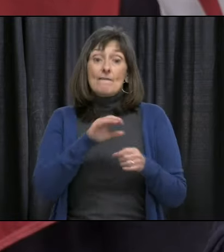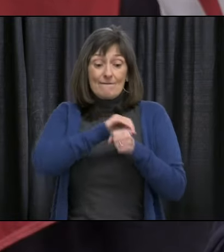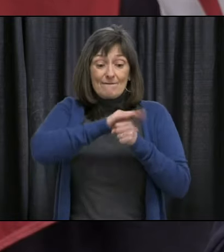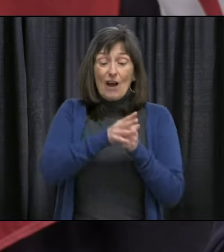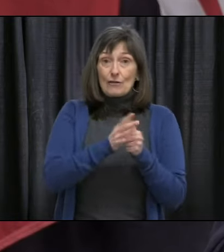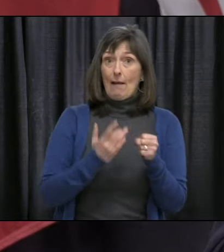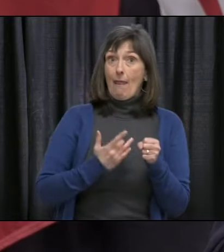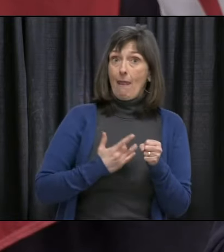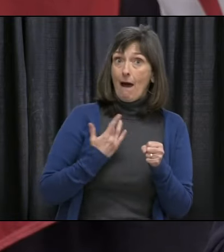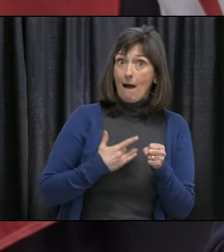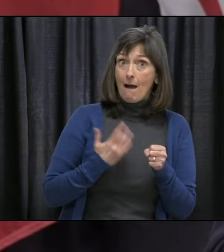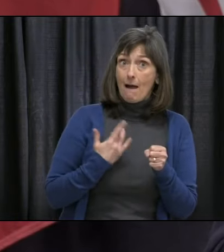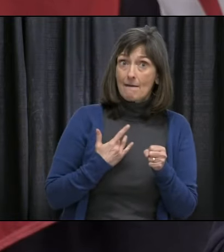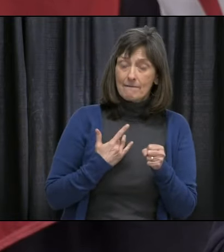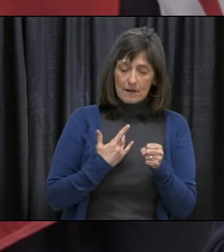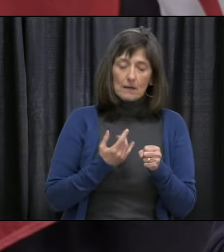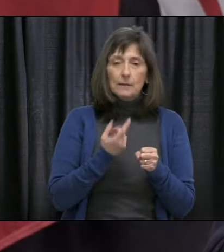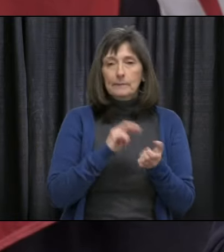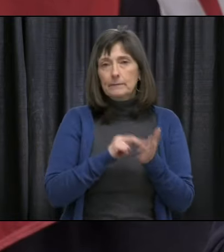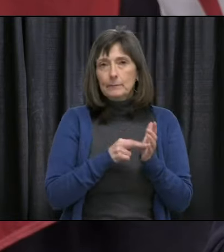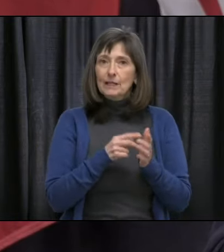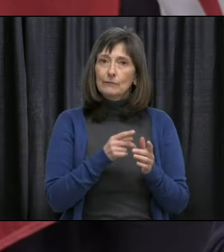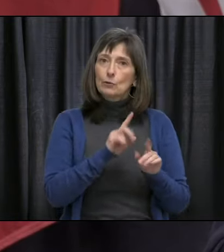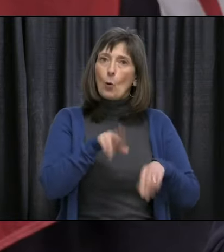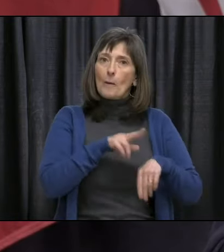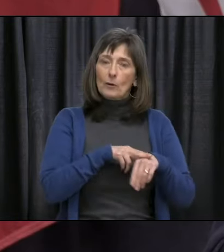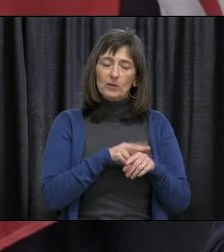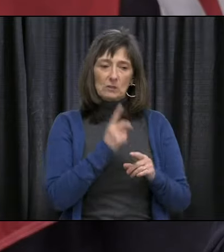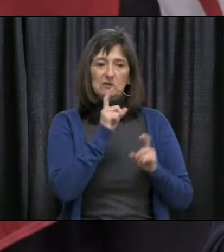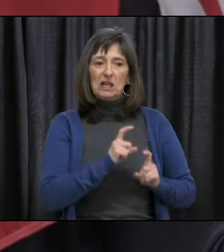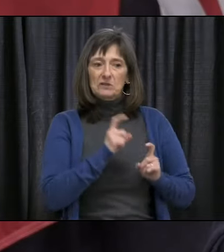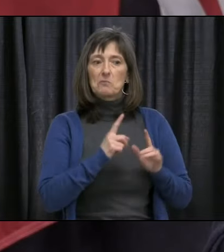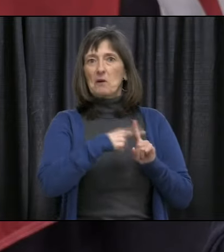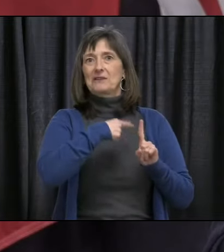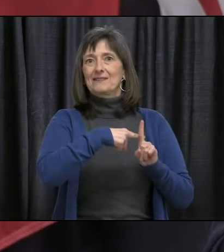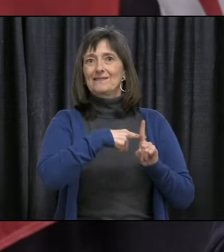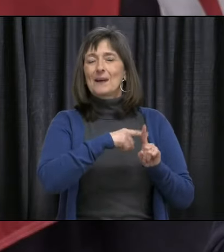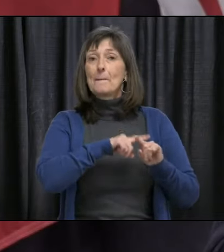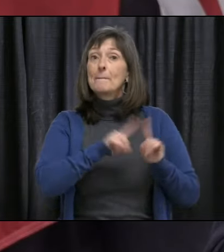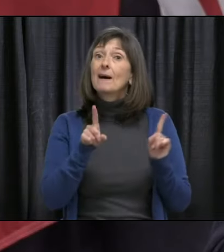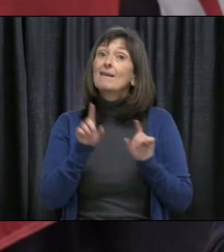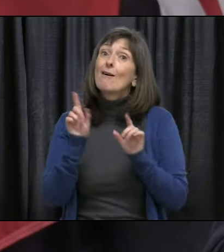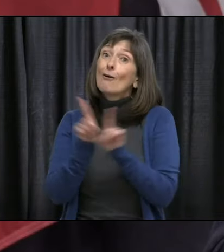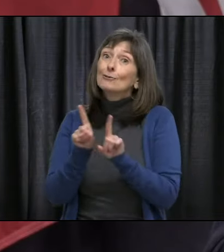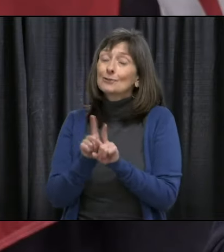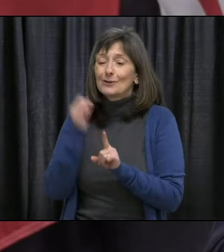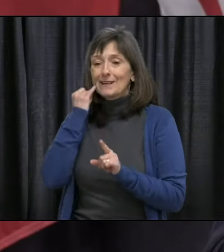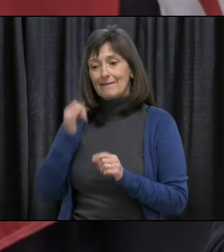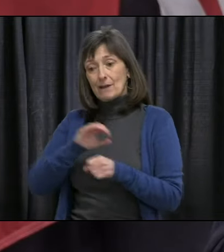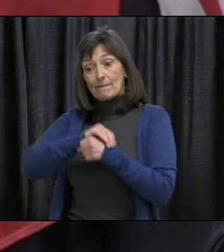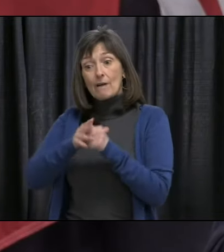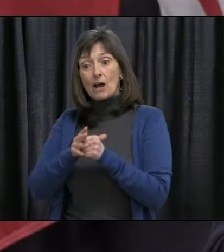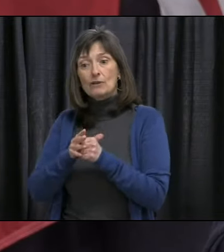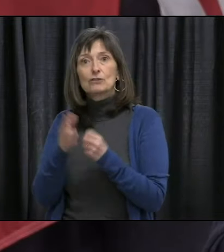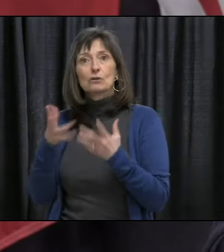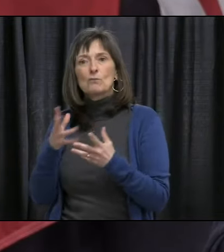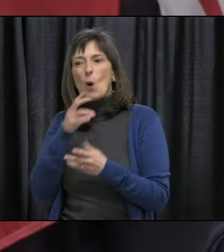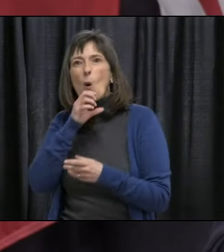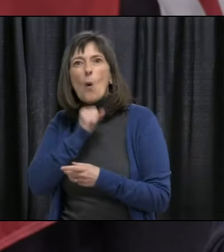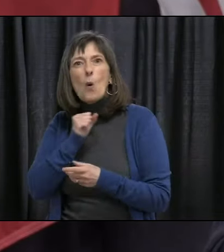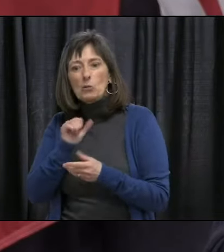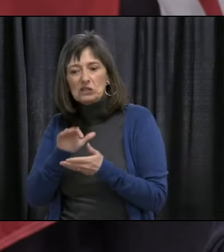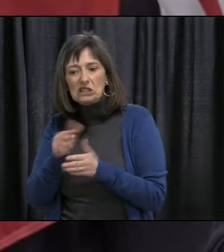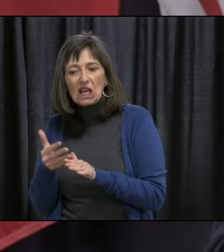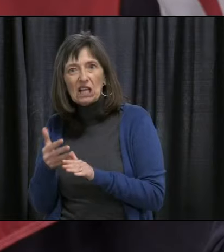to actually give a positive test. So that's what he's been saying for a little while. And so we don't know if this is what happened in this particular case, but I think